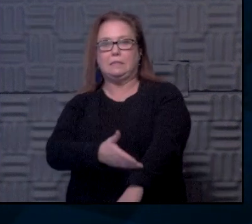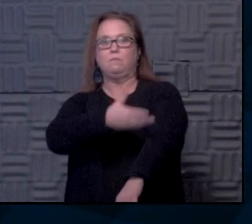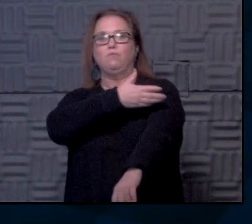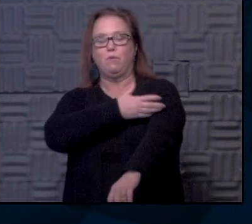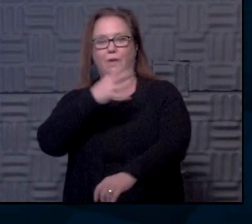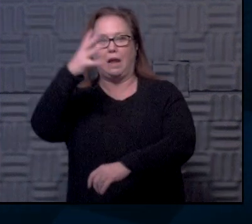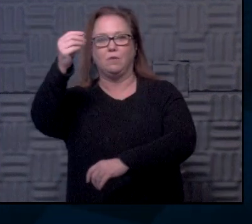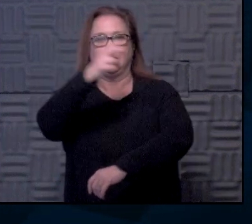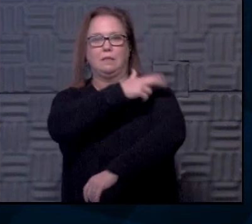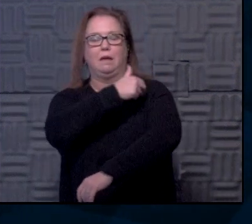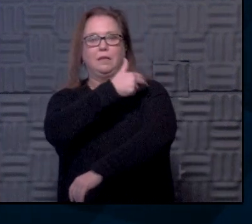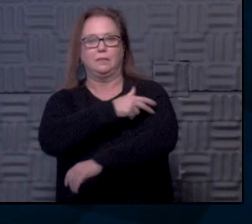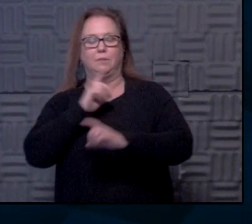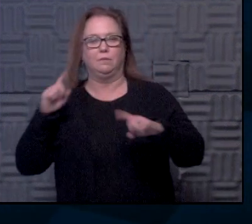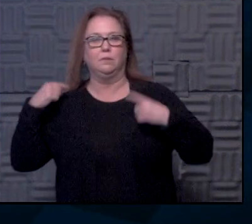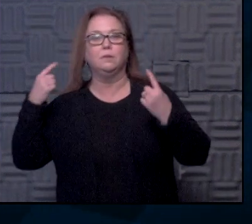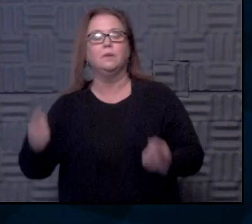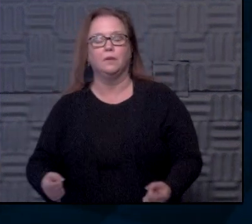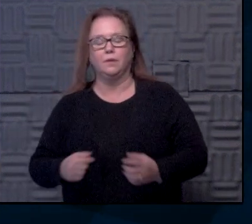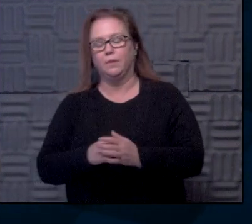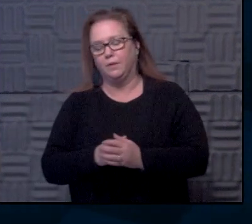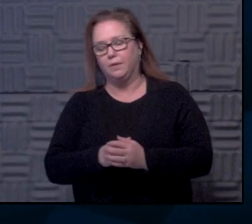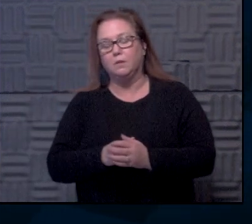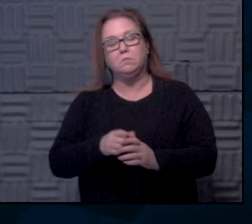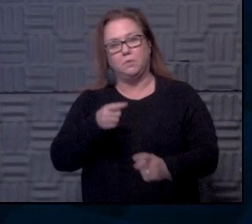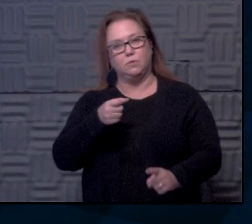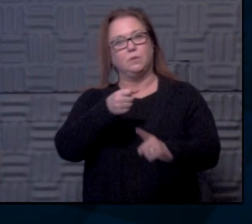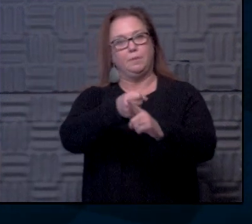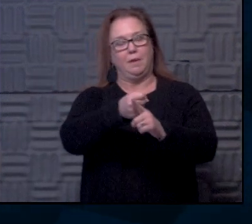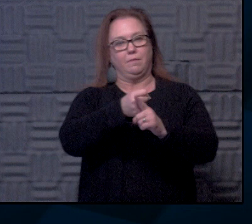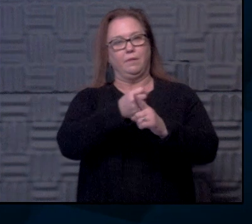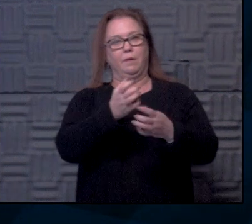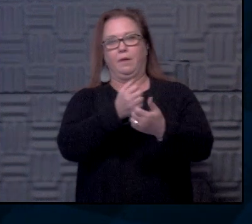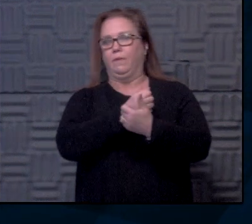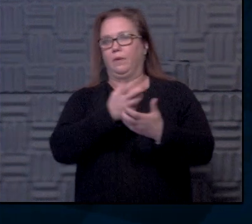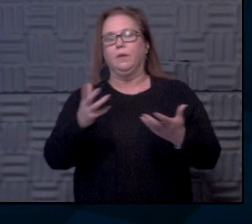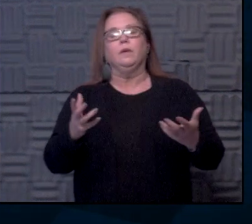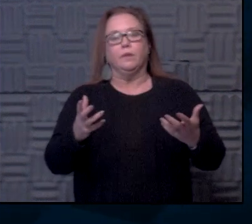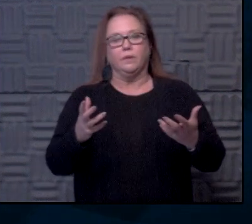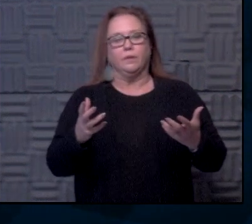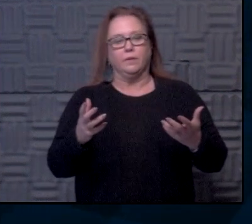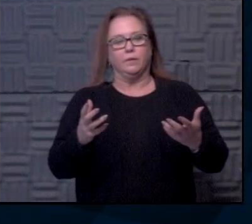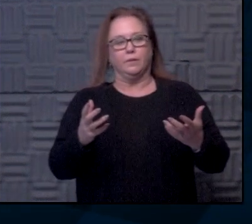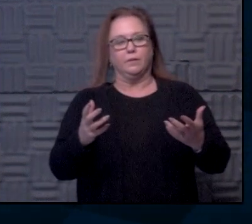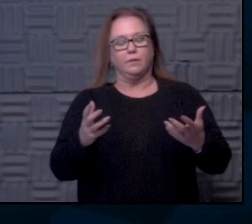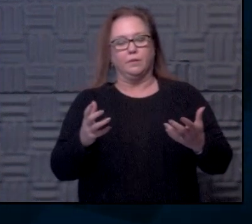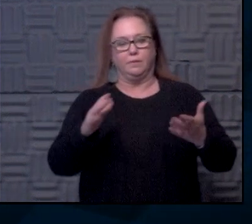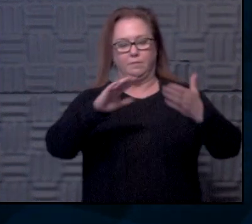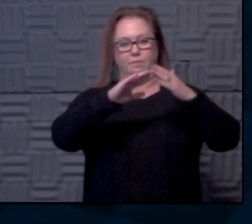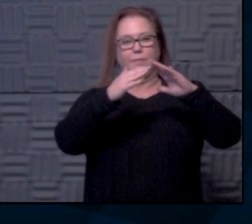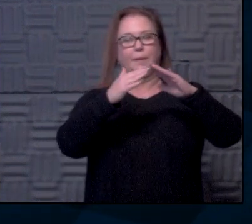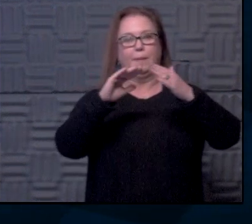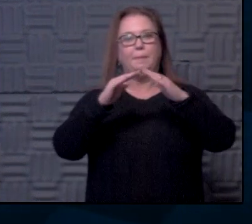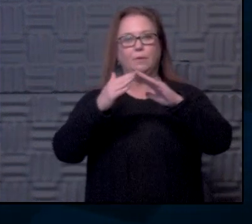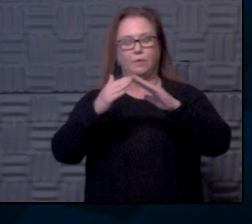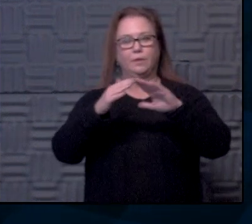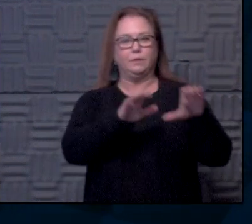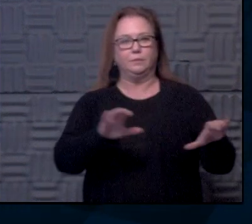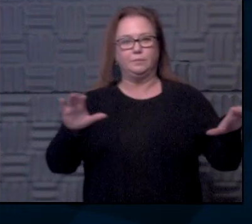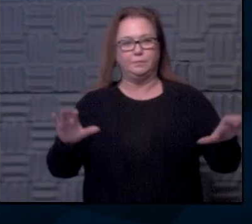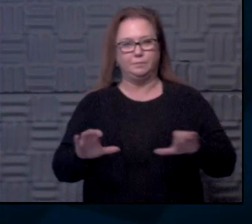of the hospital in the past few days. No doubt there is an impact of all of the things that our community is